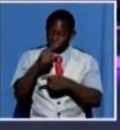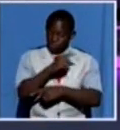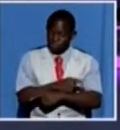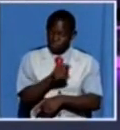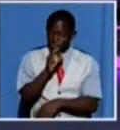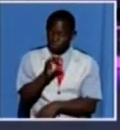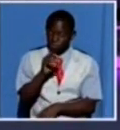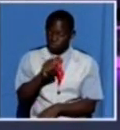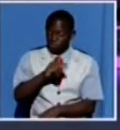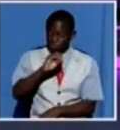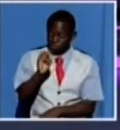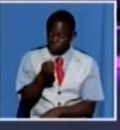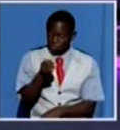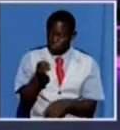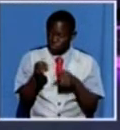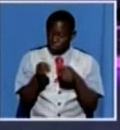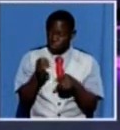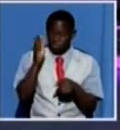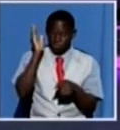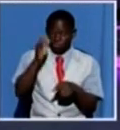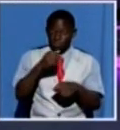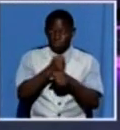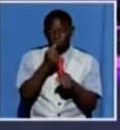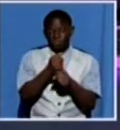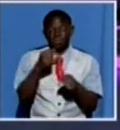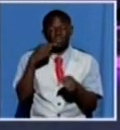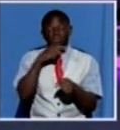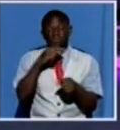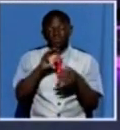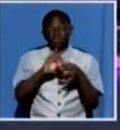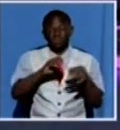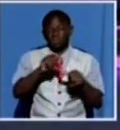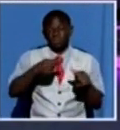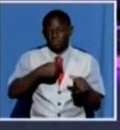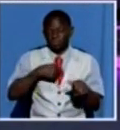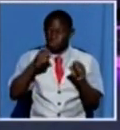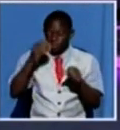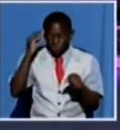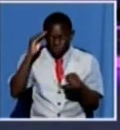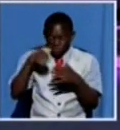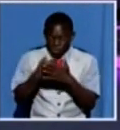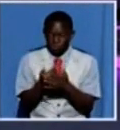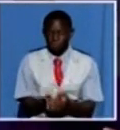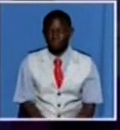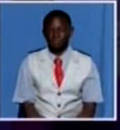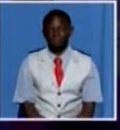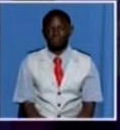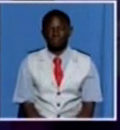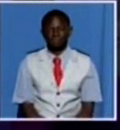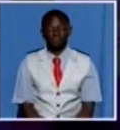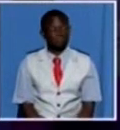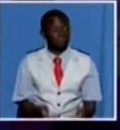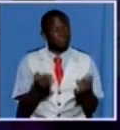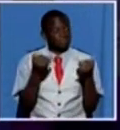to create the falsehood against me? For you to tell me that I must do that. Now you're living in a world of social